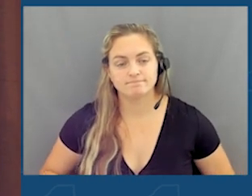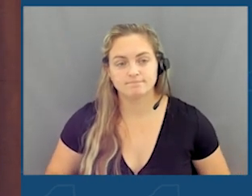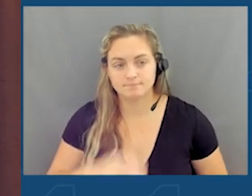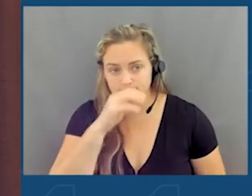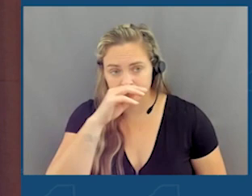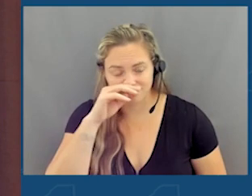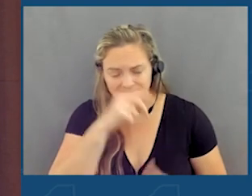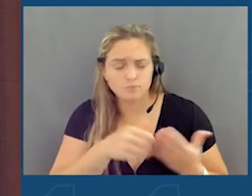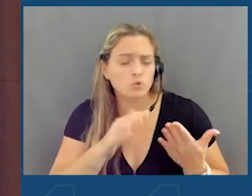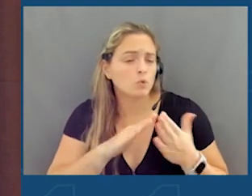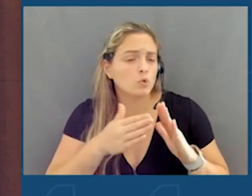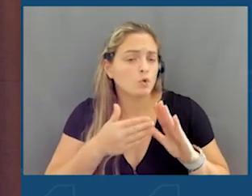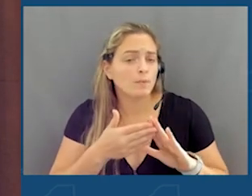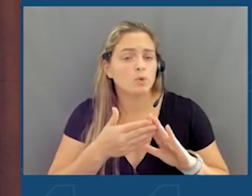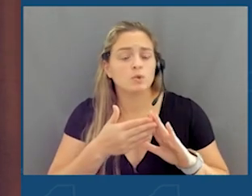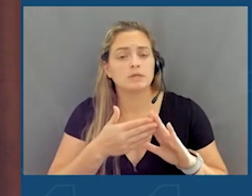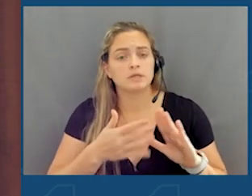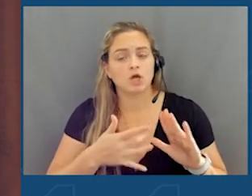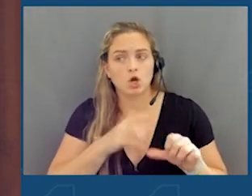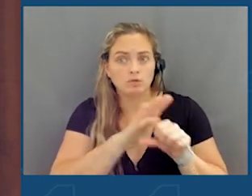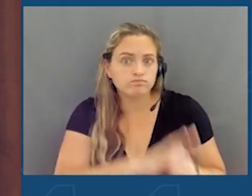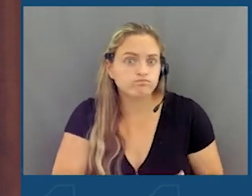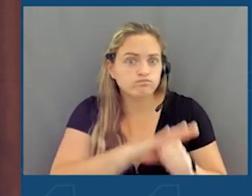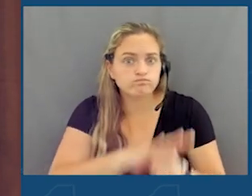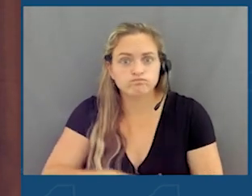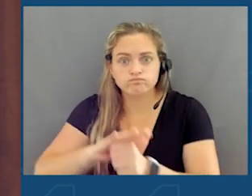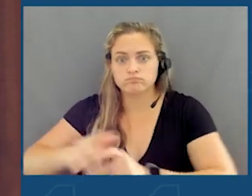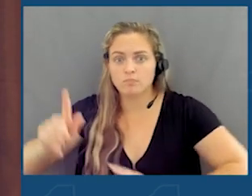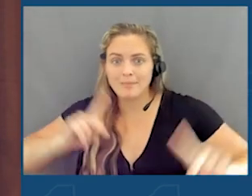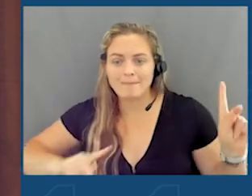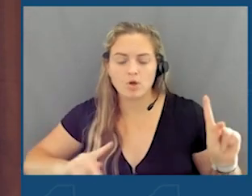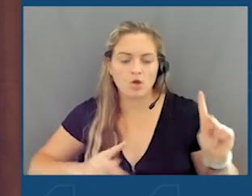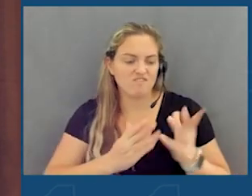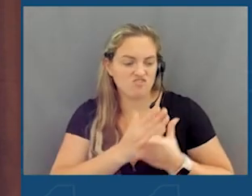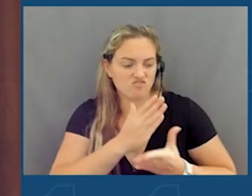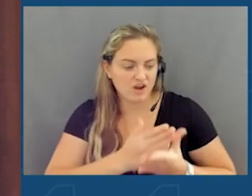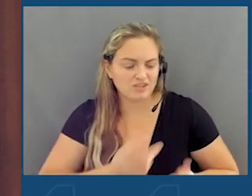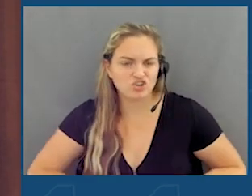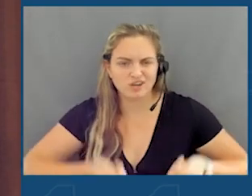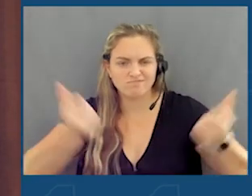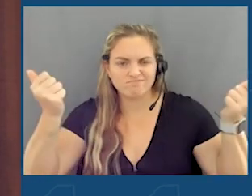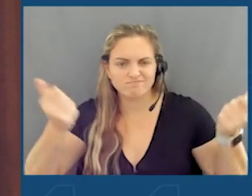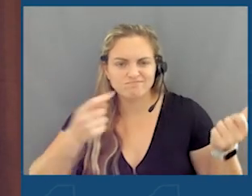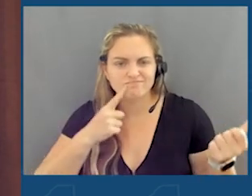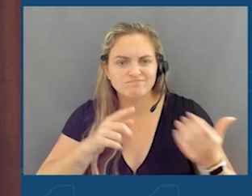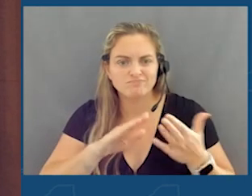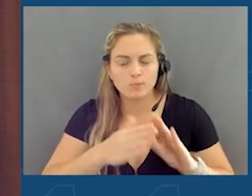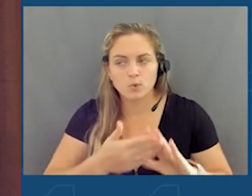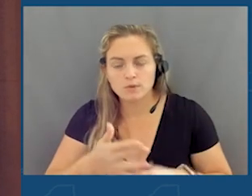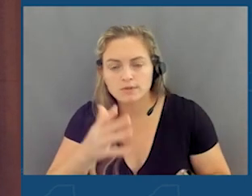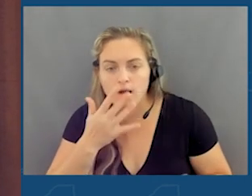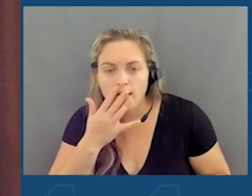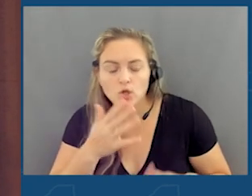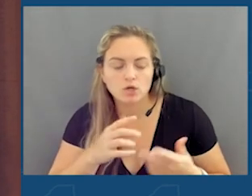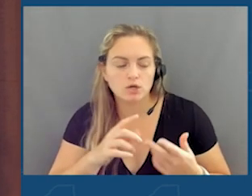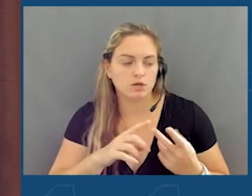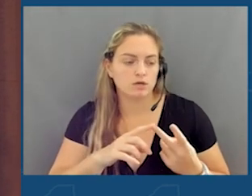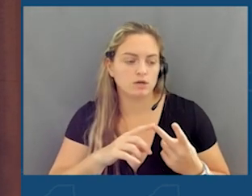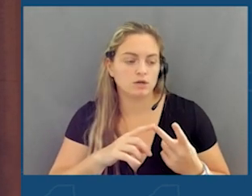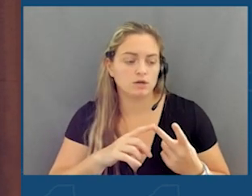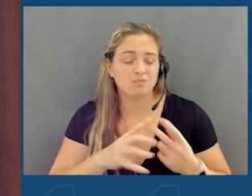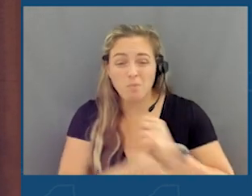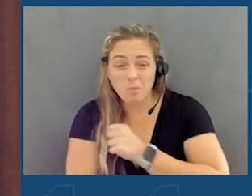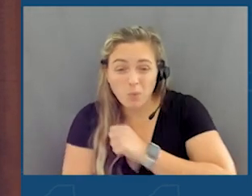the communities that are under attack are the individuals who are having their rights stripped away, especially in communities of color, poor